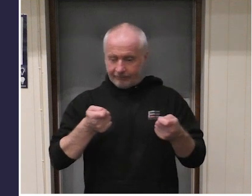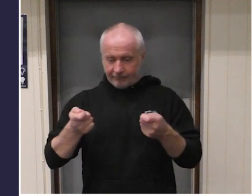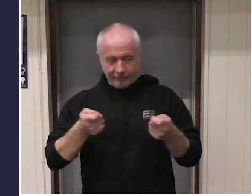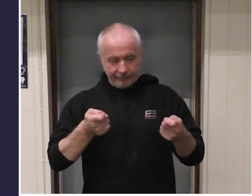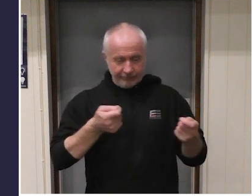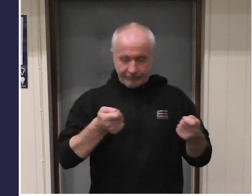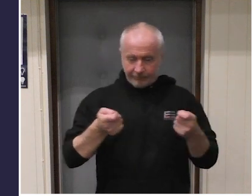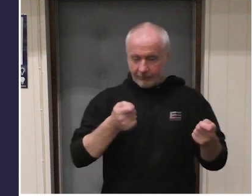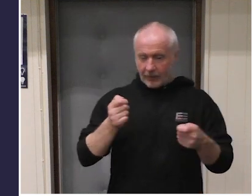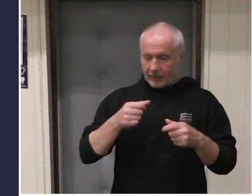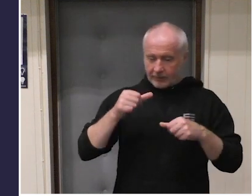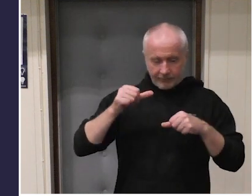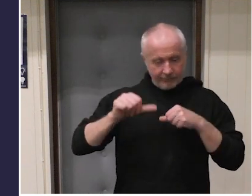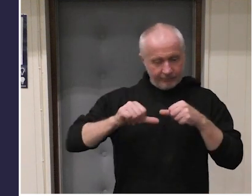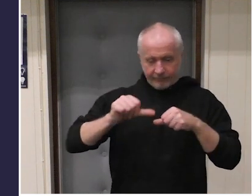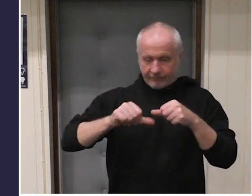further patterning of the embryo.